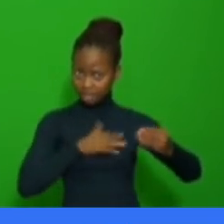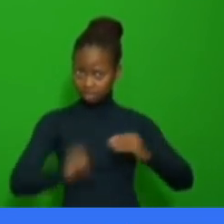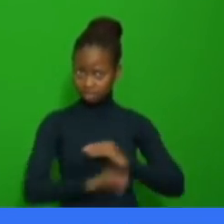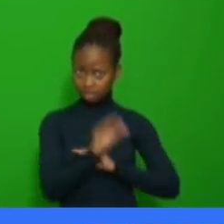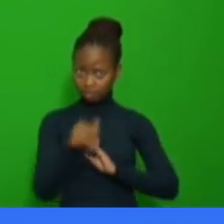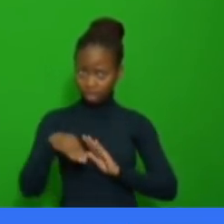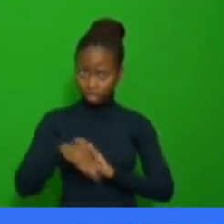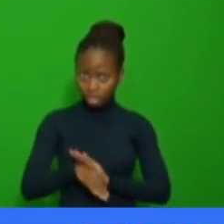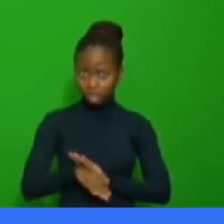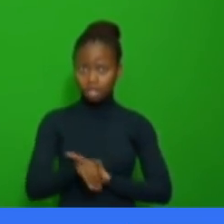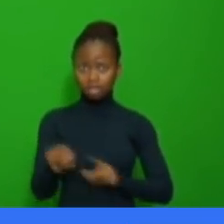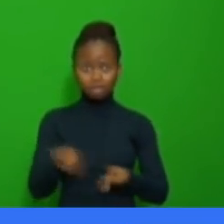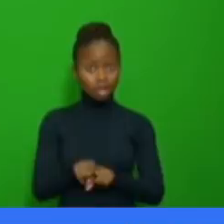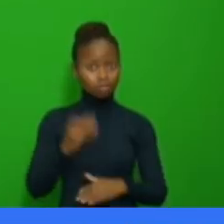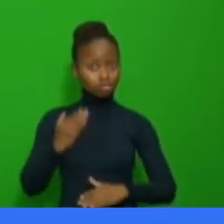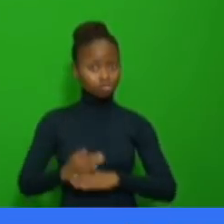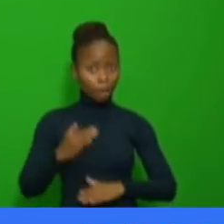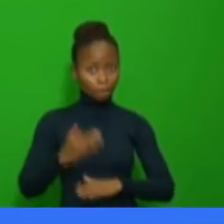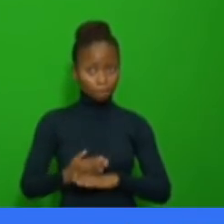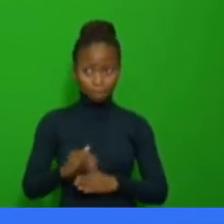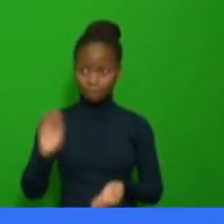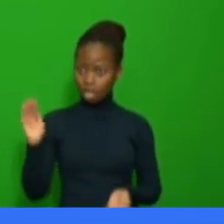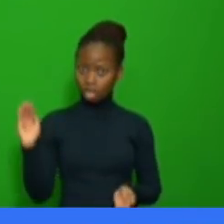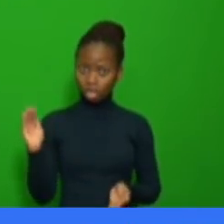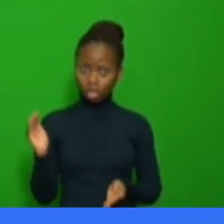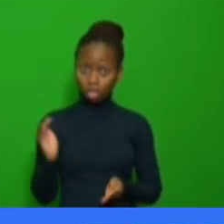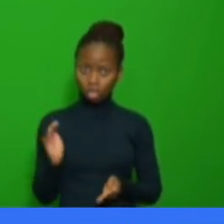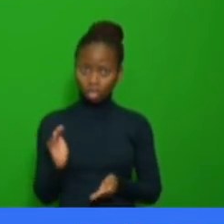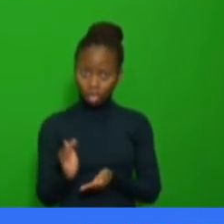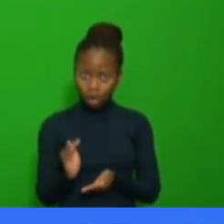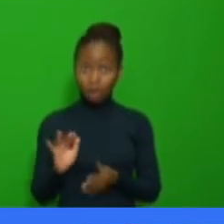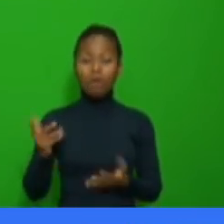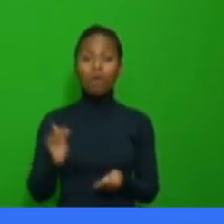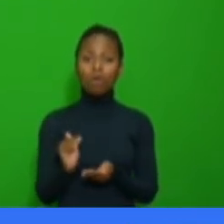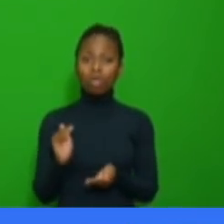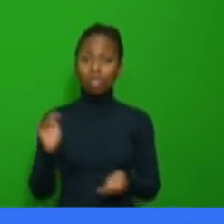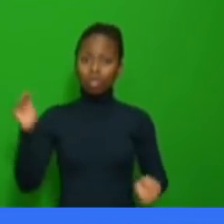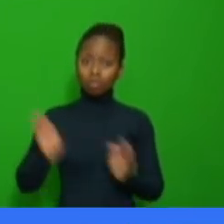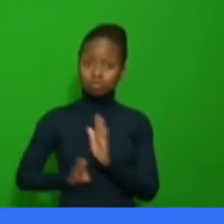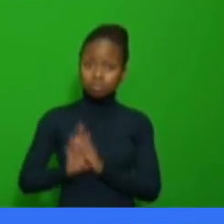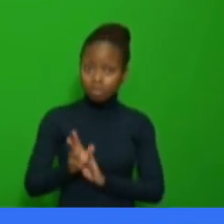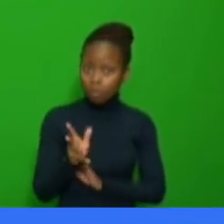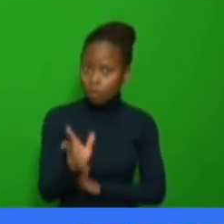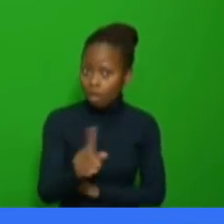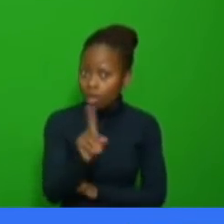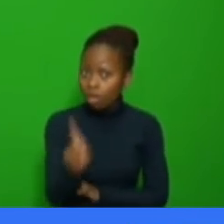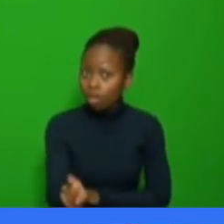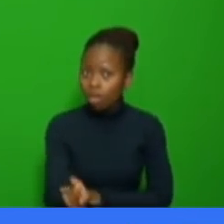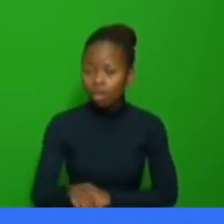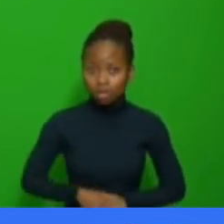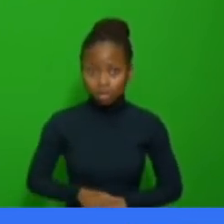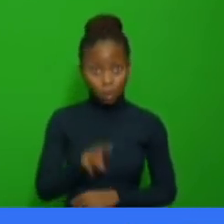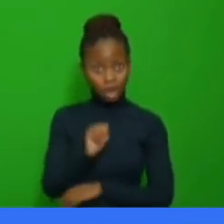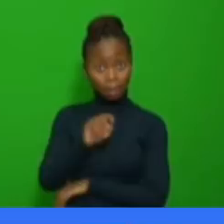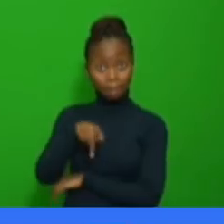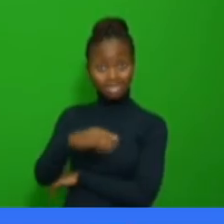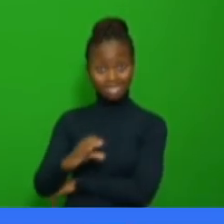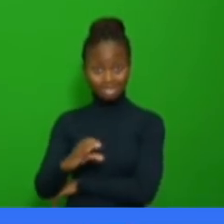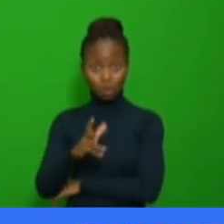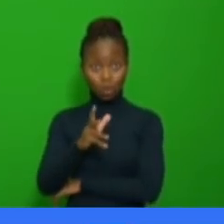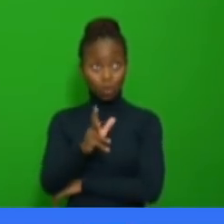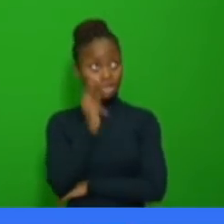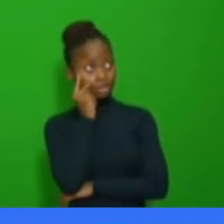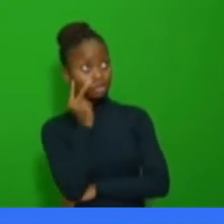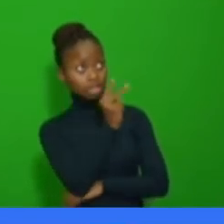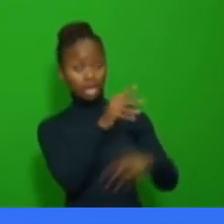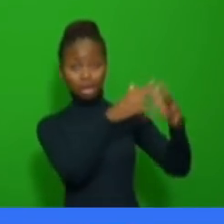and jobs become the question on jobs increases. Will the MPC relook at the interest